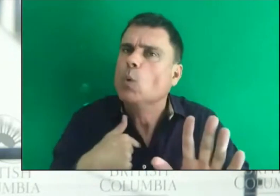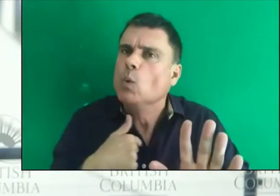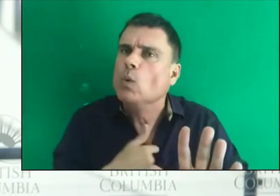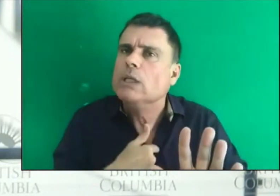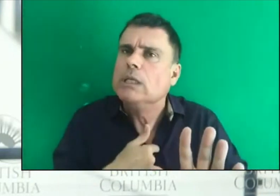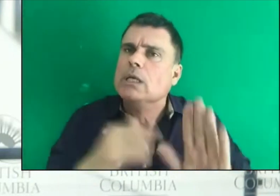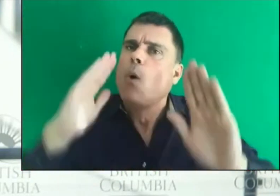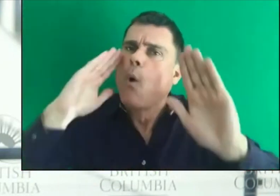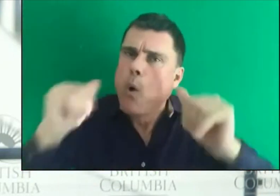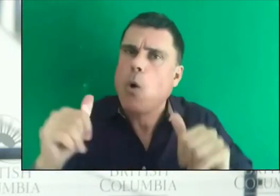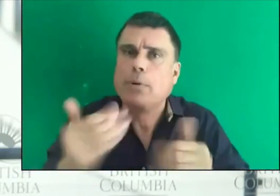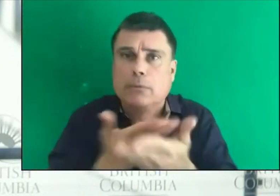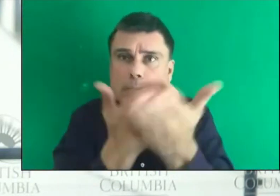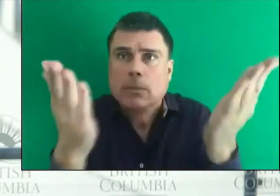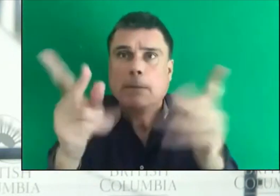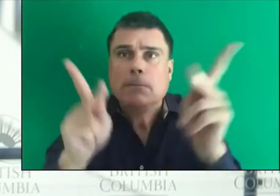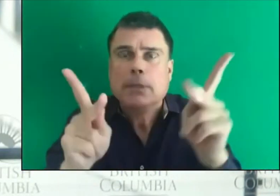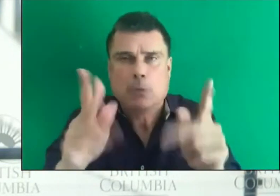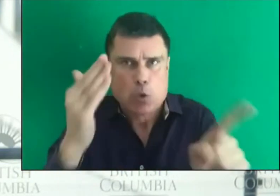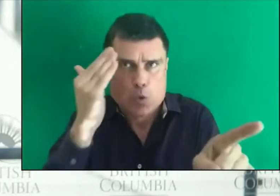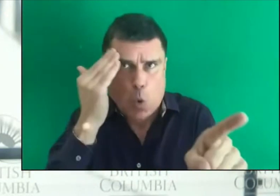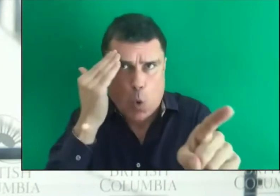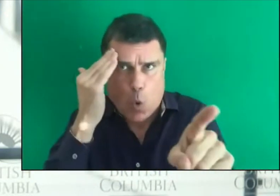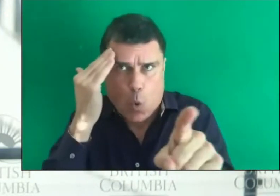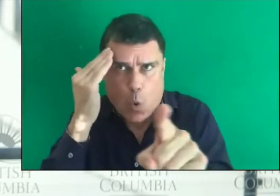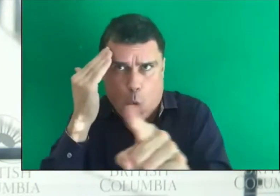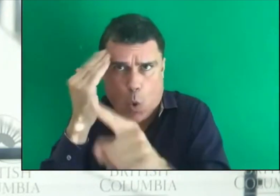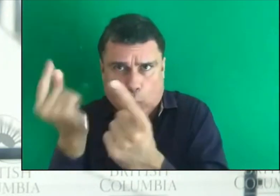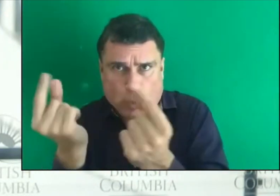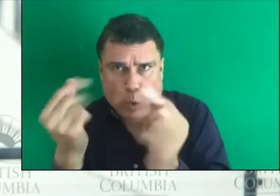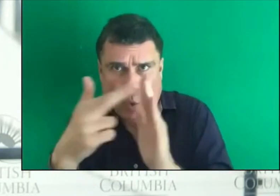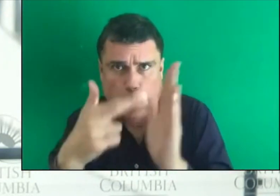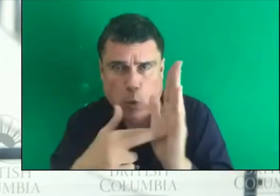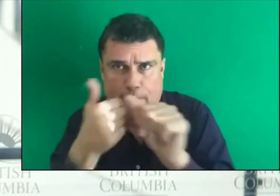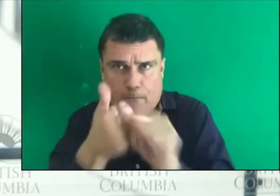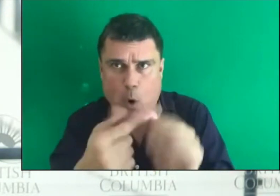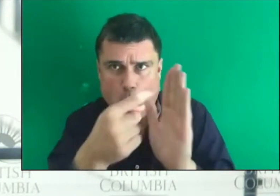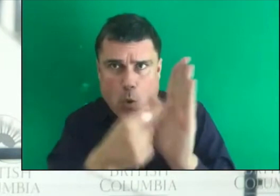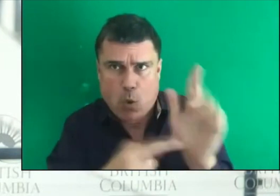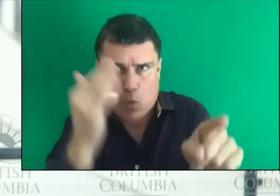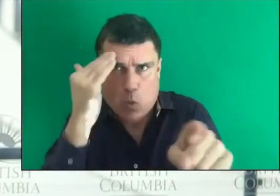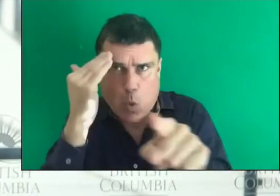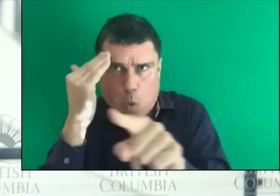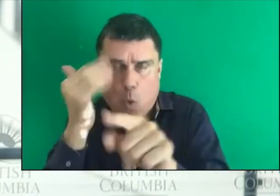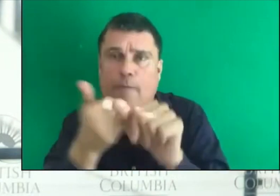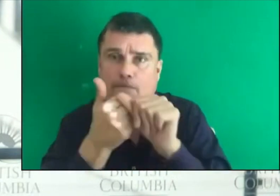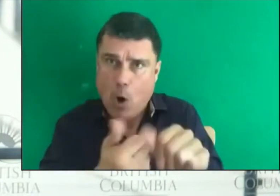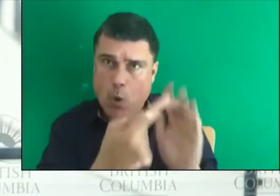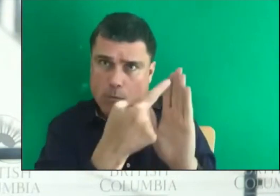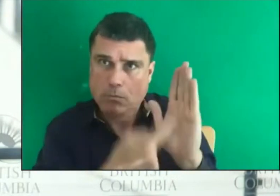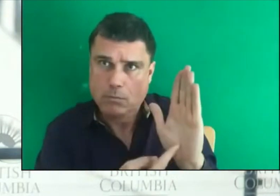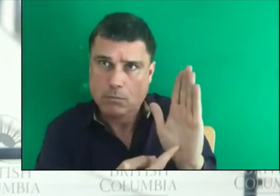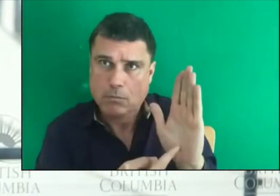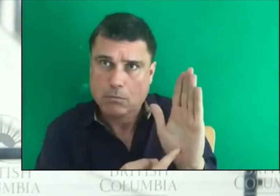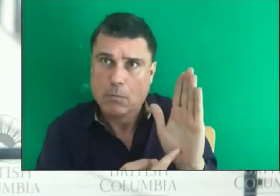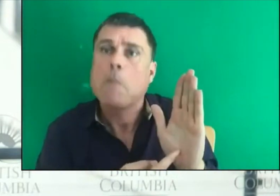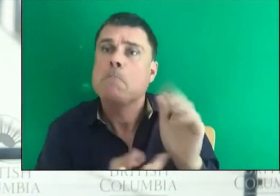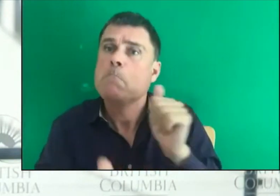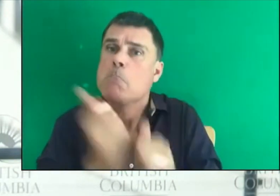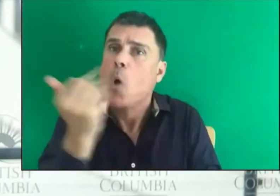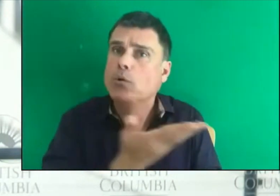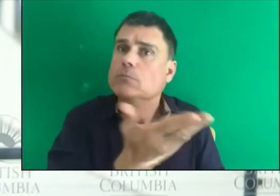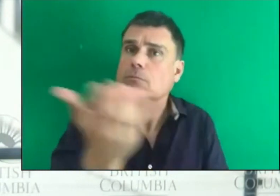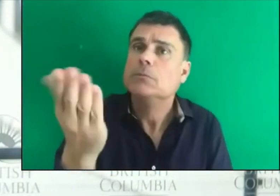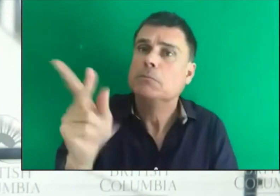and restrictions on those be enforced? Yeah, this is something that we have not always, we've